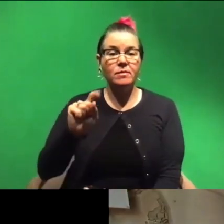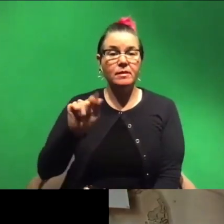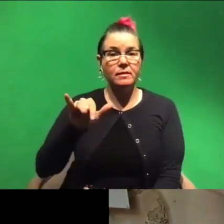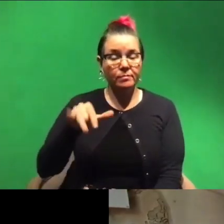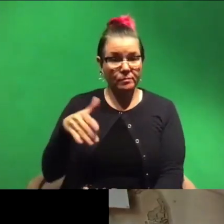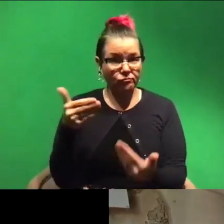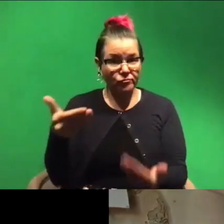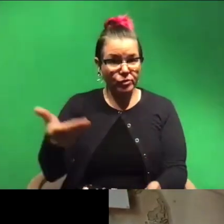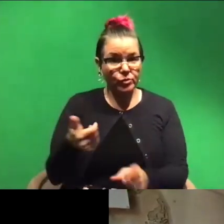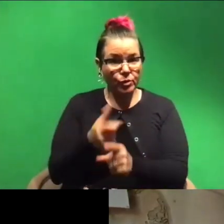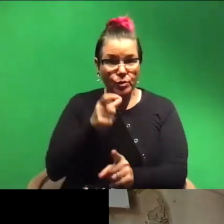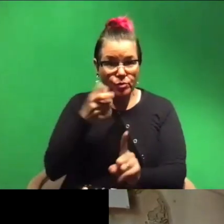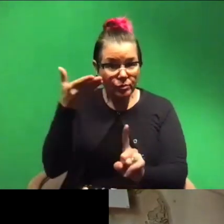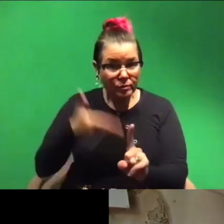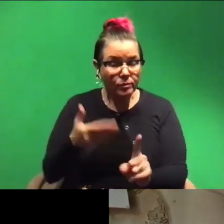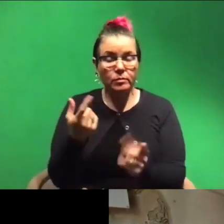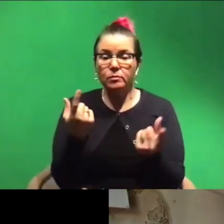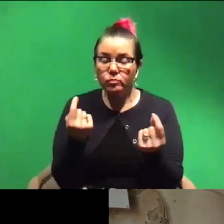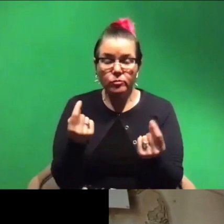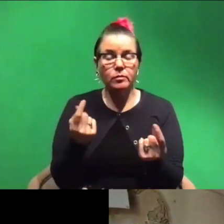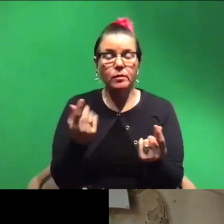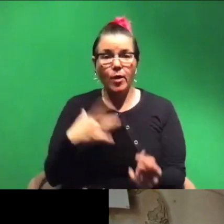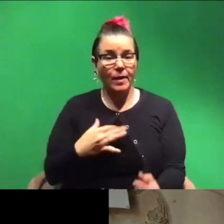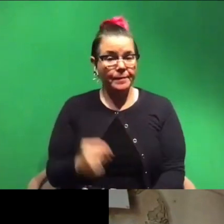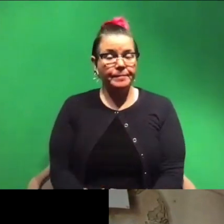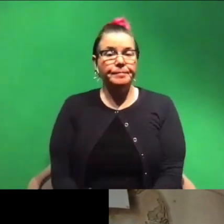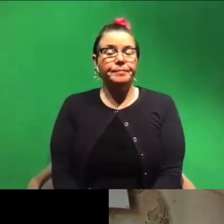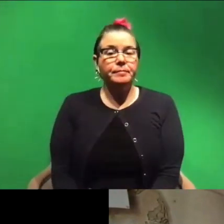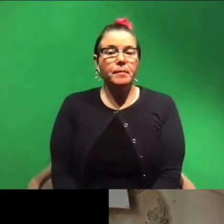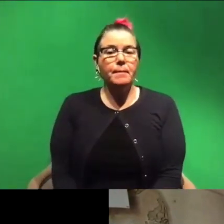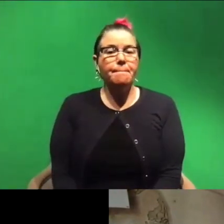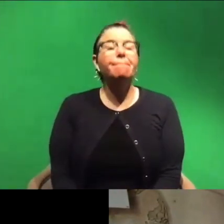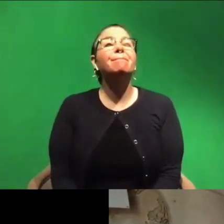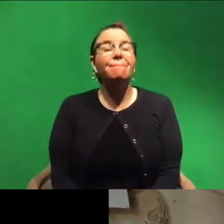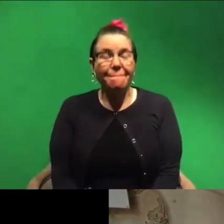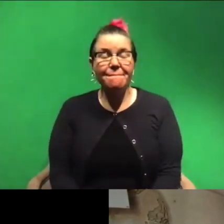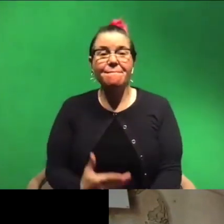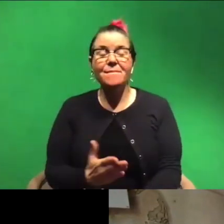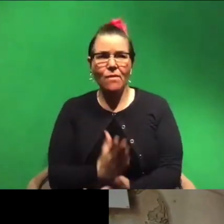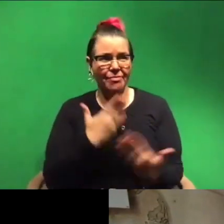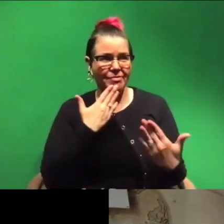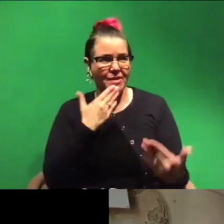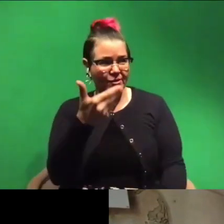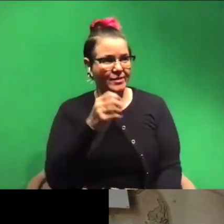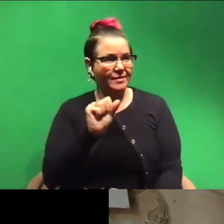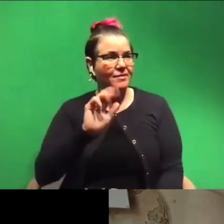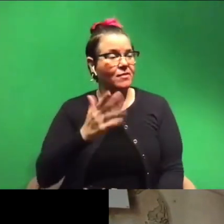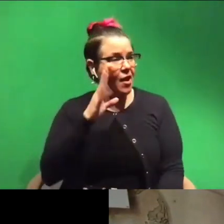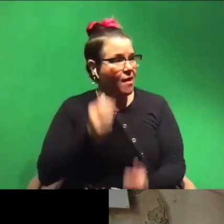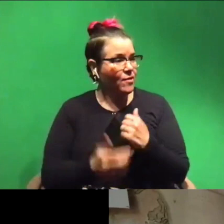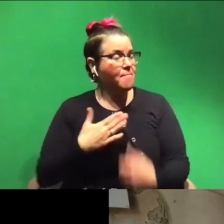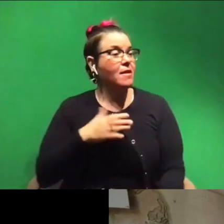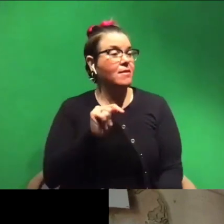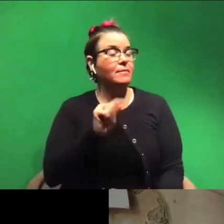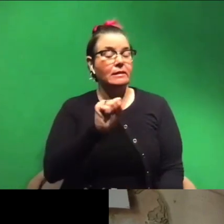yourself? Say who you are, what you do, and why you like it? All right, thanks for that intro, Sarah. Hi everyone, my name's